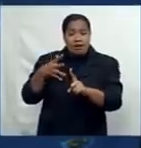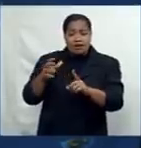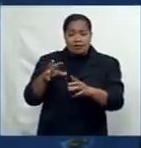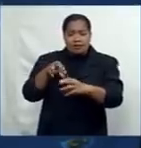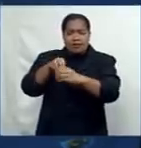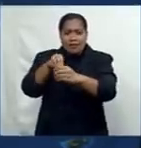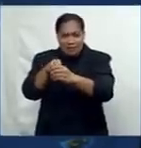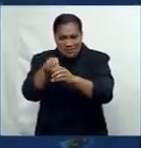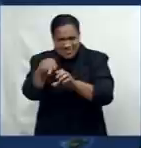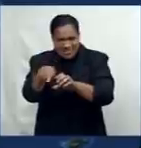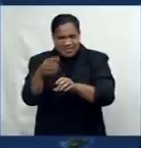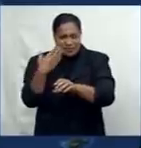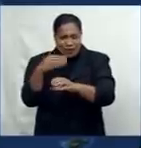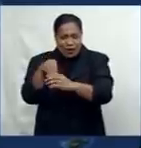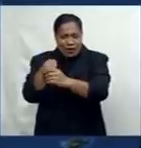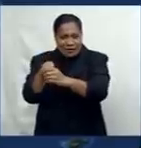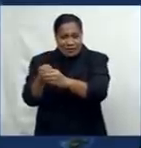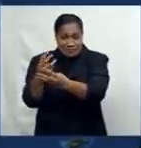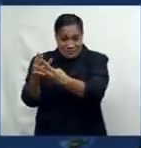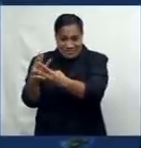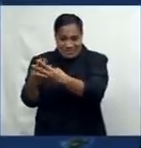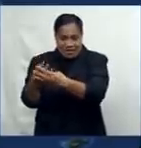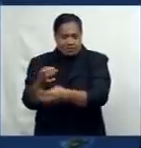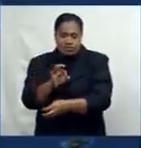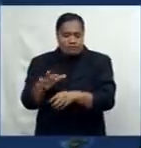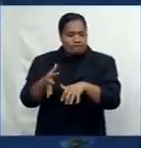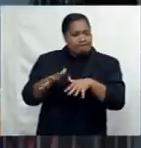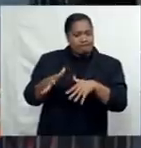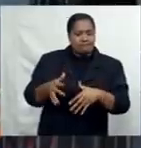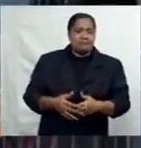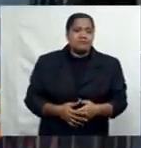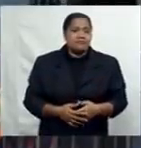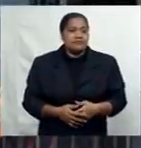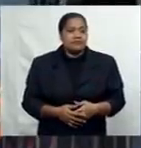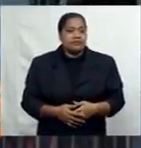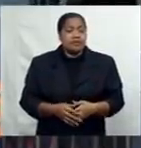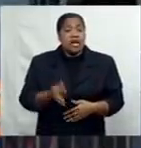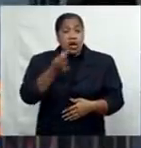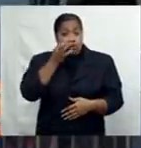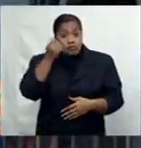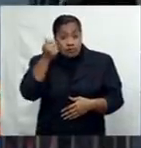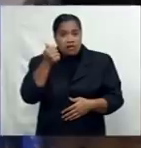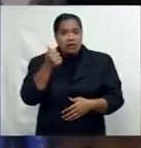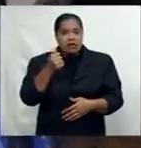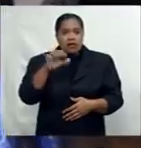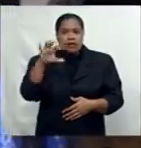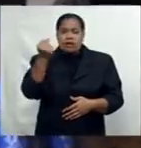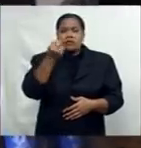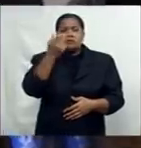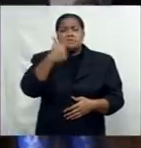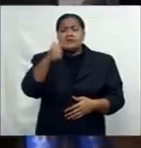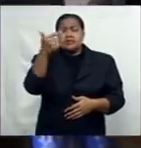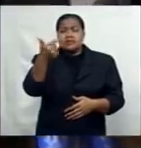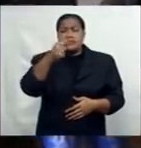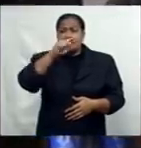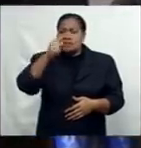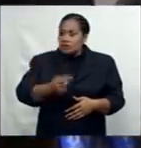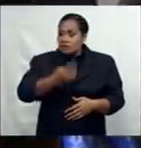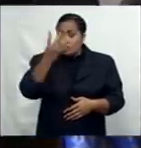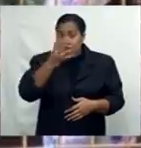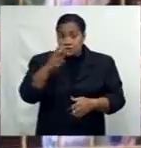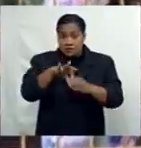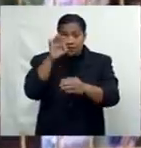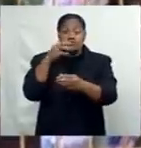don't see them as a threat. Competitors, yes. Rambuka, who won 77,040 votes for SEDALPA